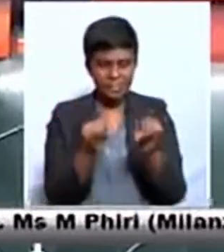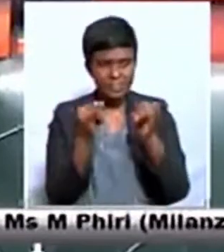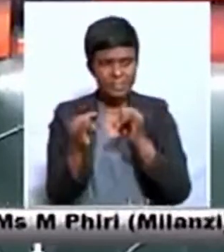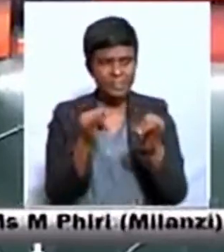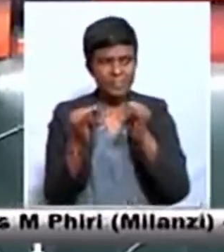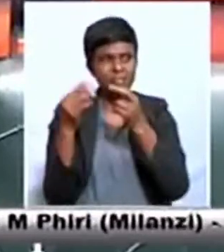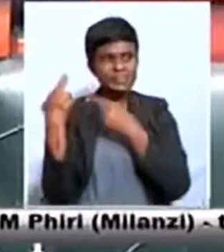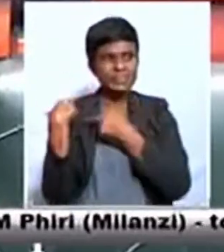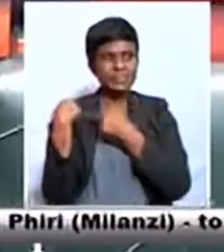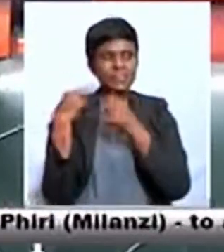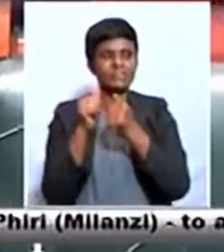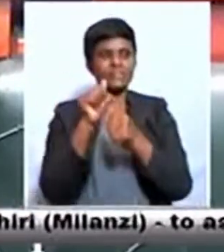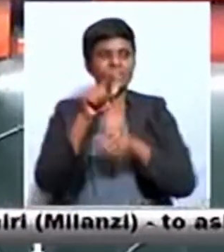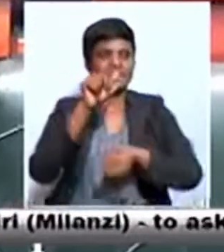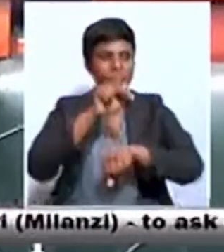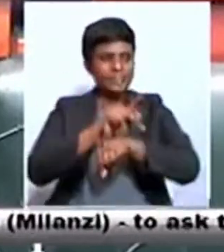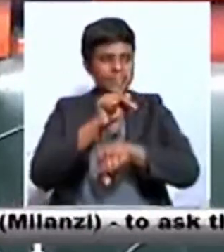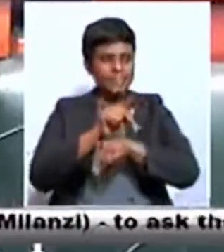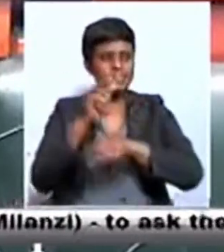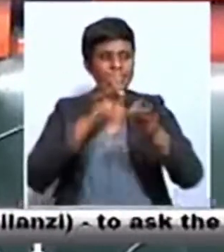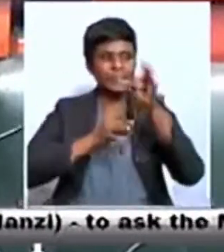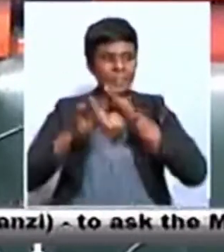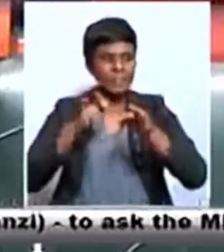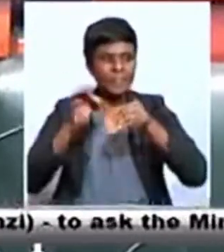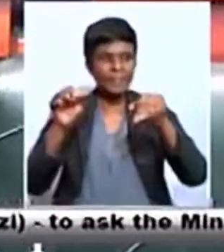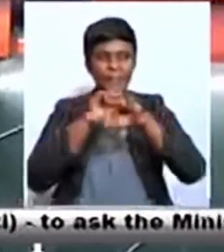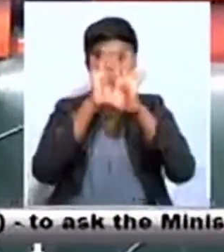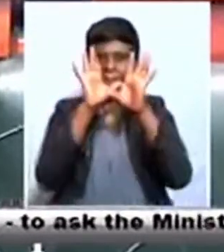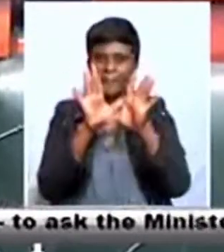this project? Just be categorical.